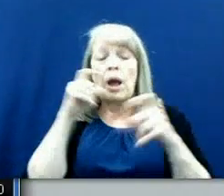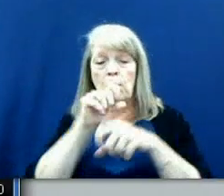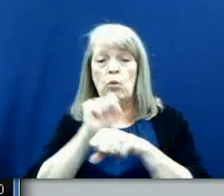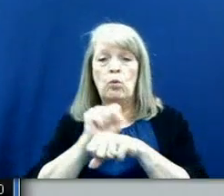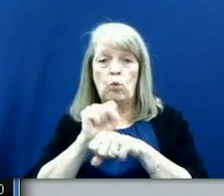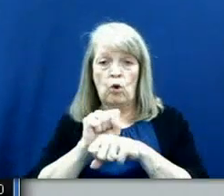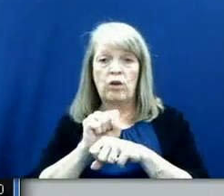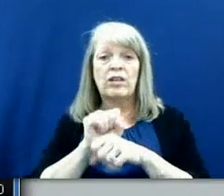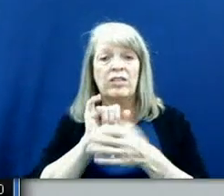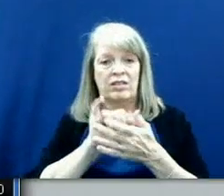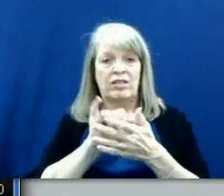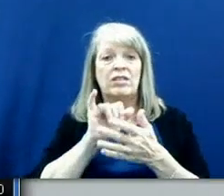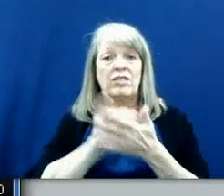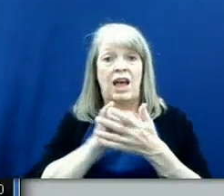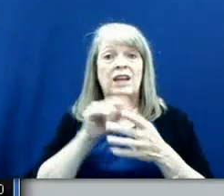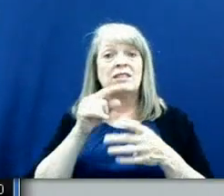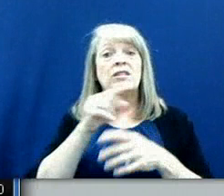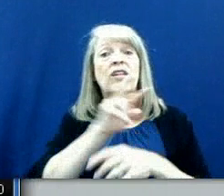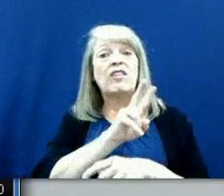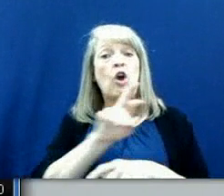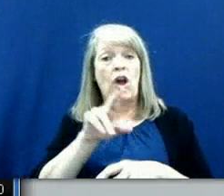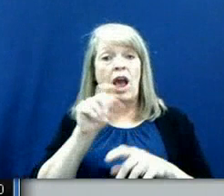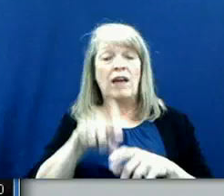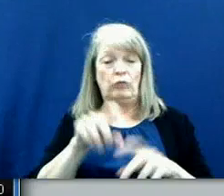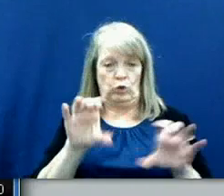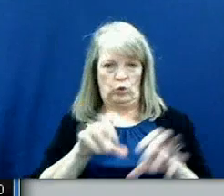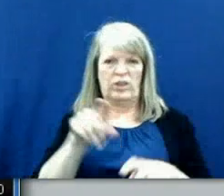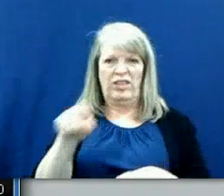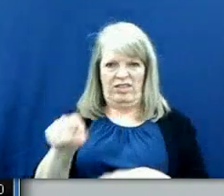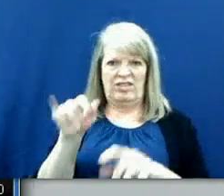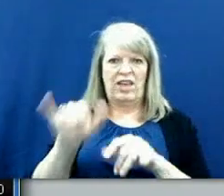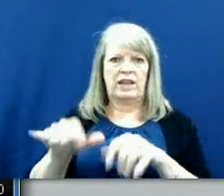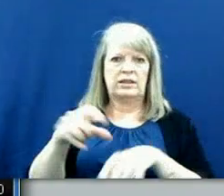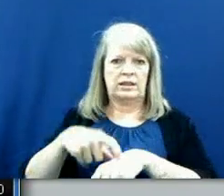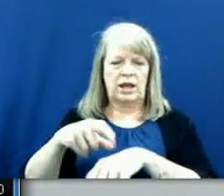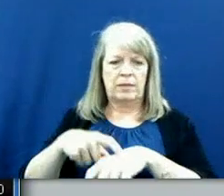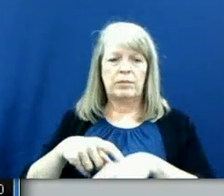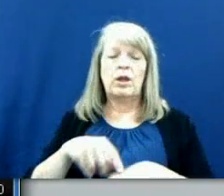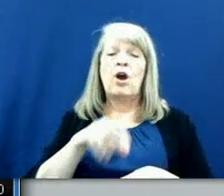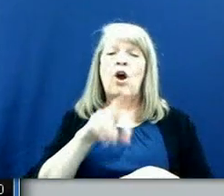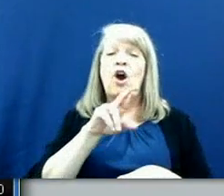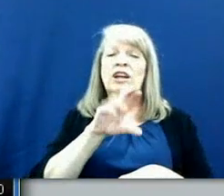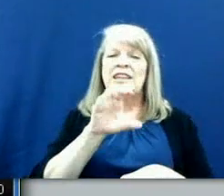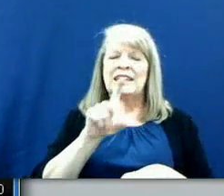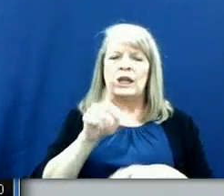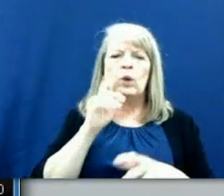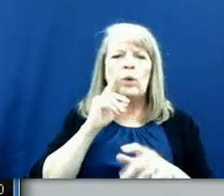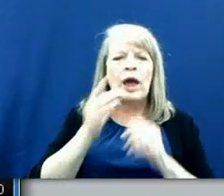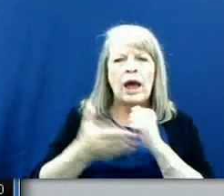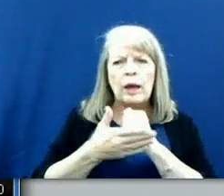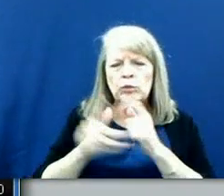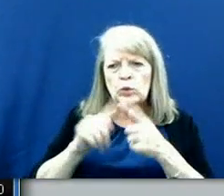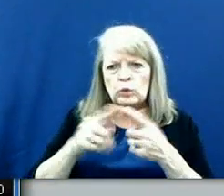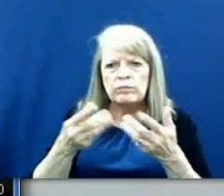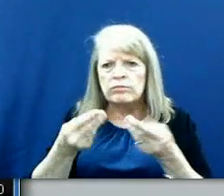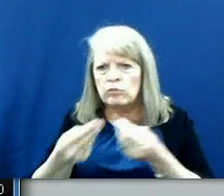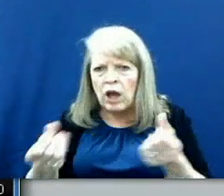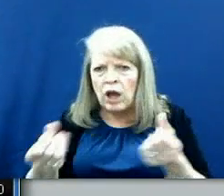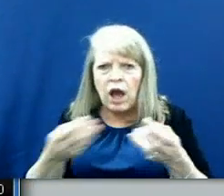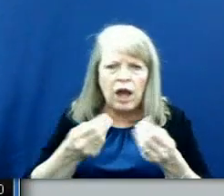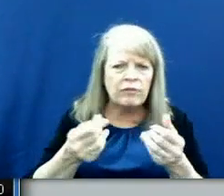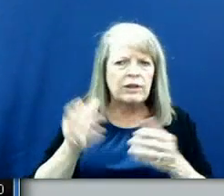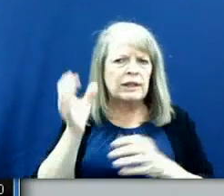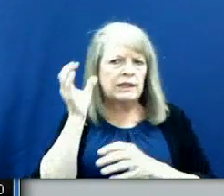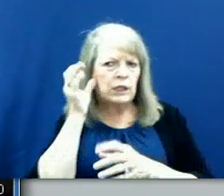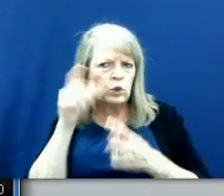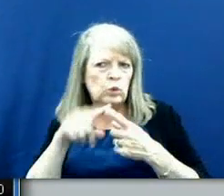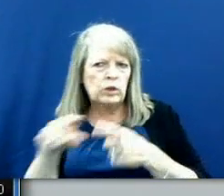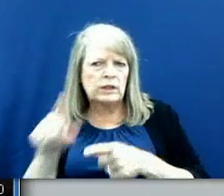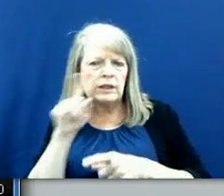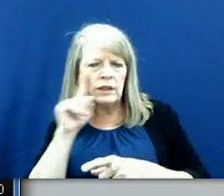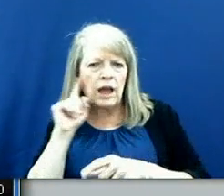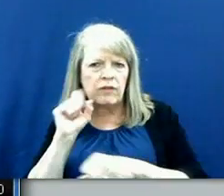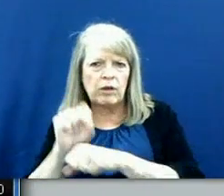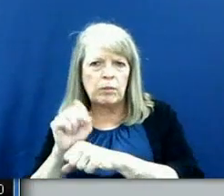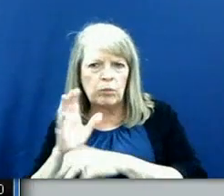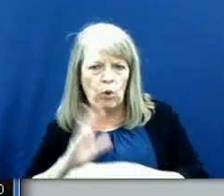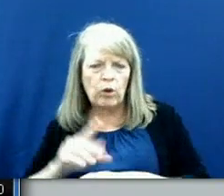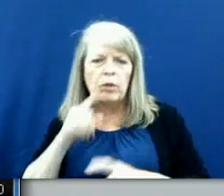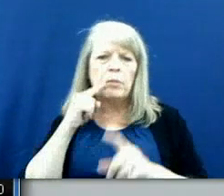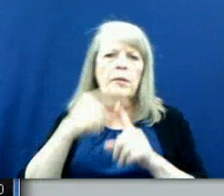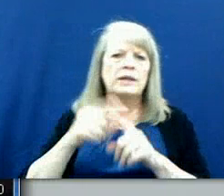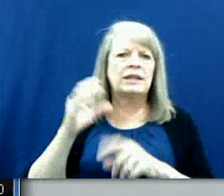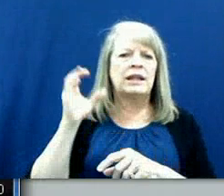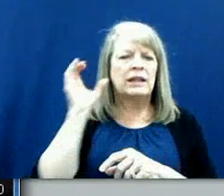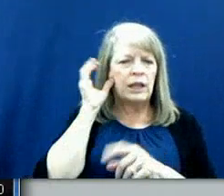done. The RCD carefully mediates the situation by listening to both the deaf employee and the